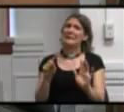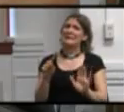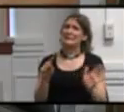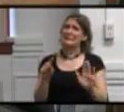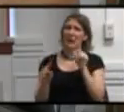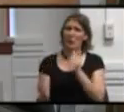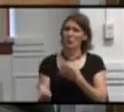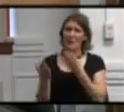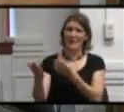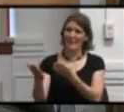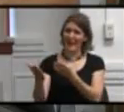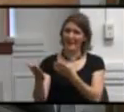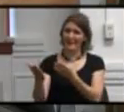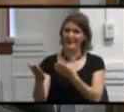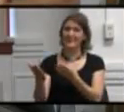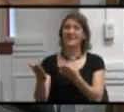great.